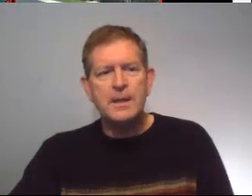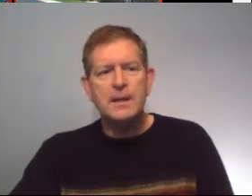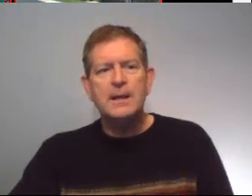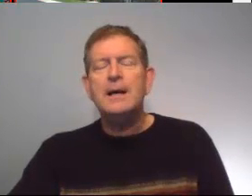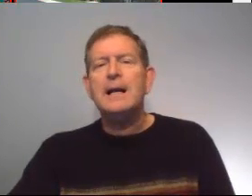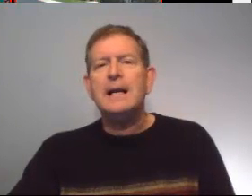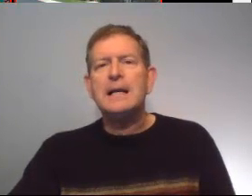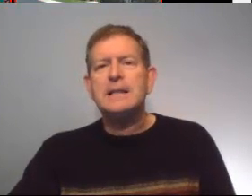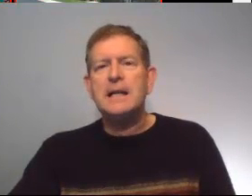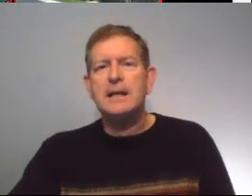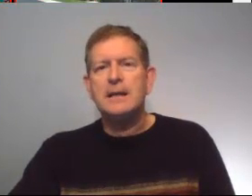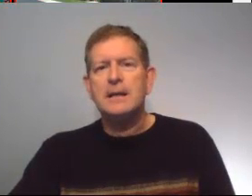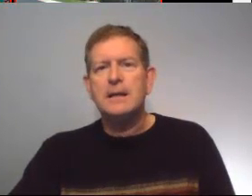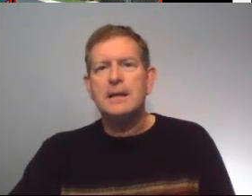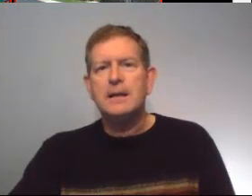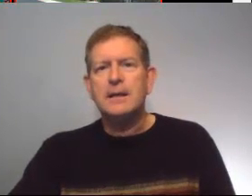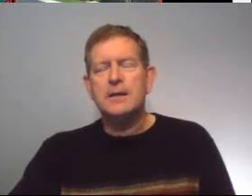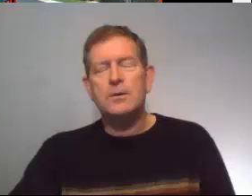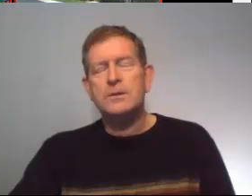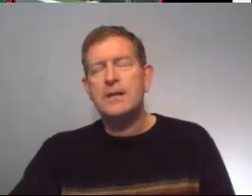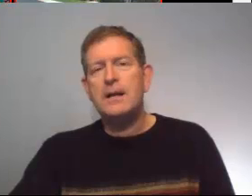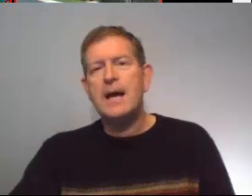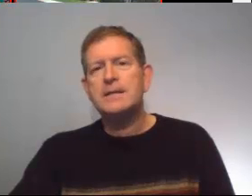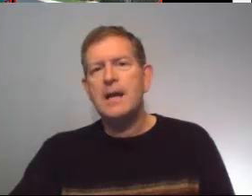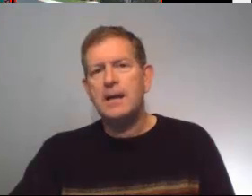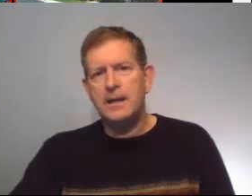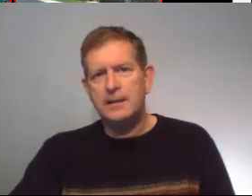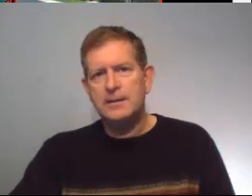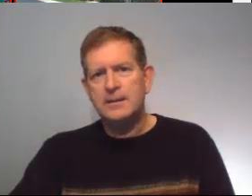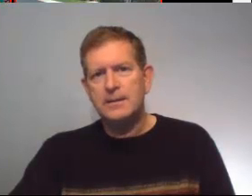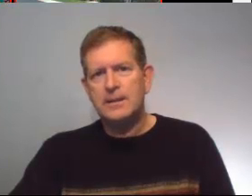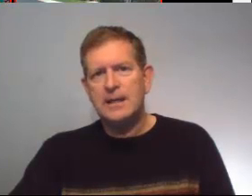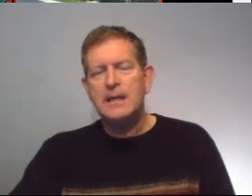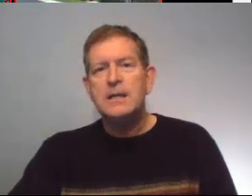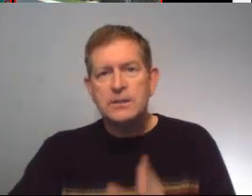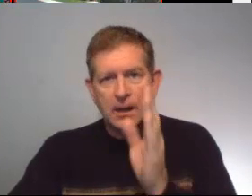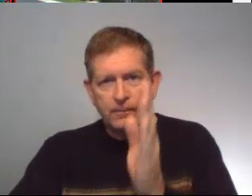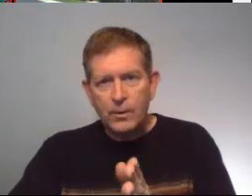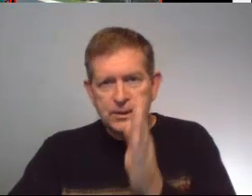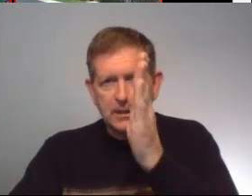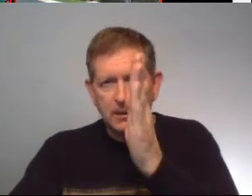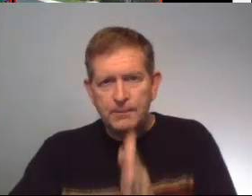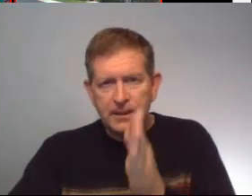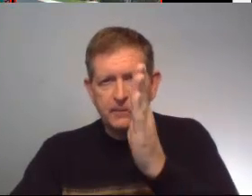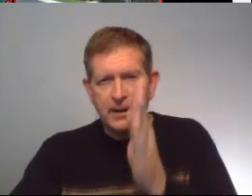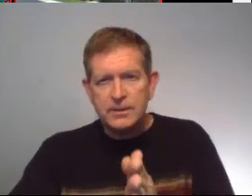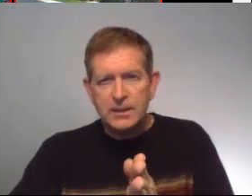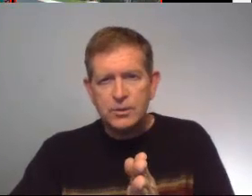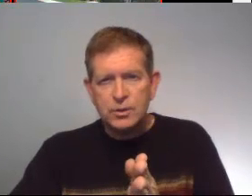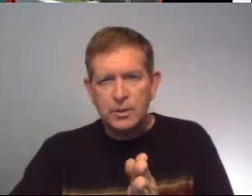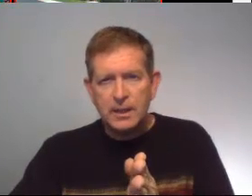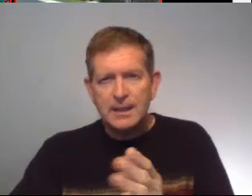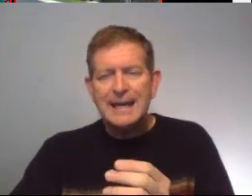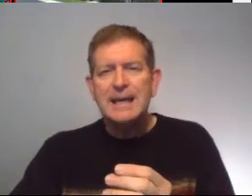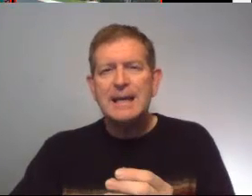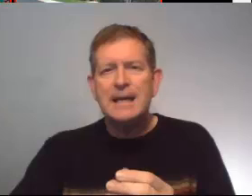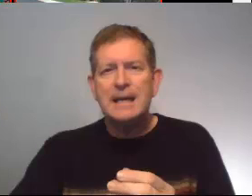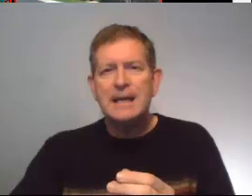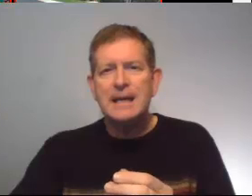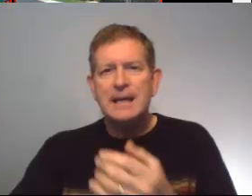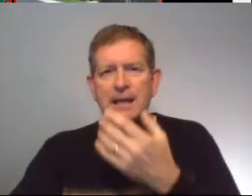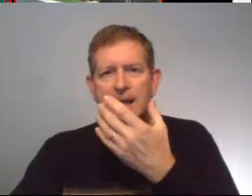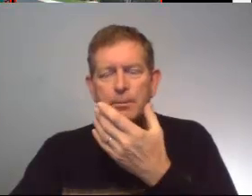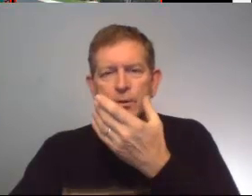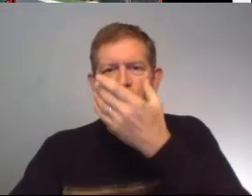them after me. La tele. Okay, don't say la tele. Okay, start focusing on clipping the vowel sound short.